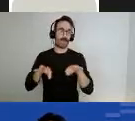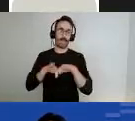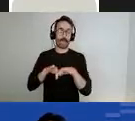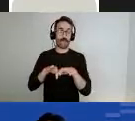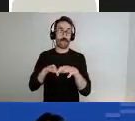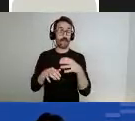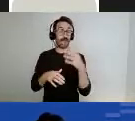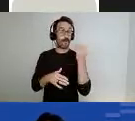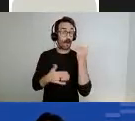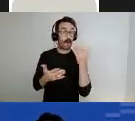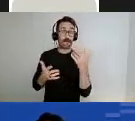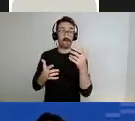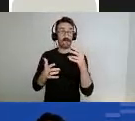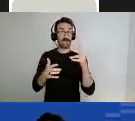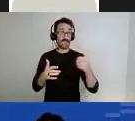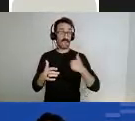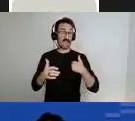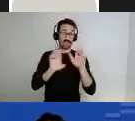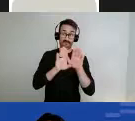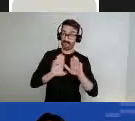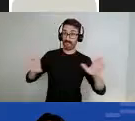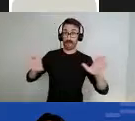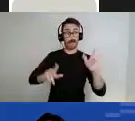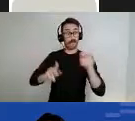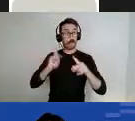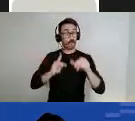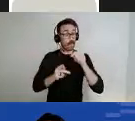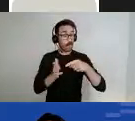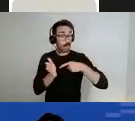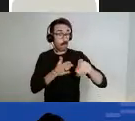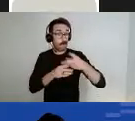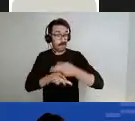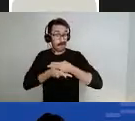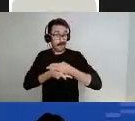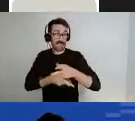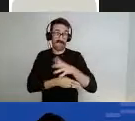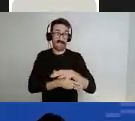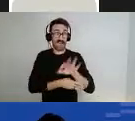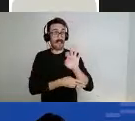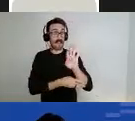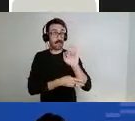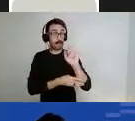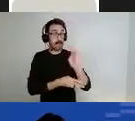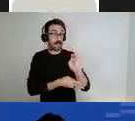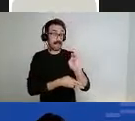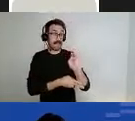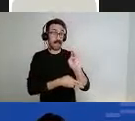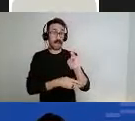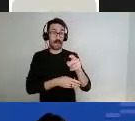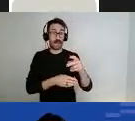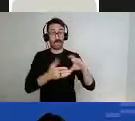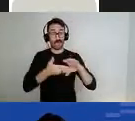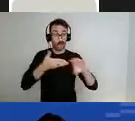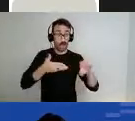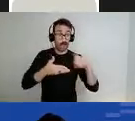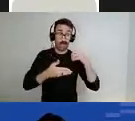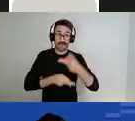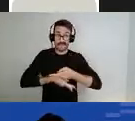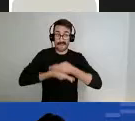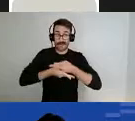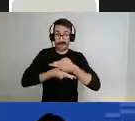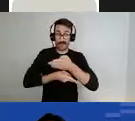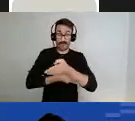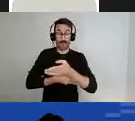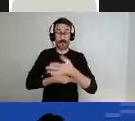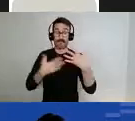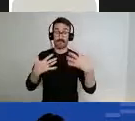that nationally, unpaid carers provide approximately $9 billion worth of care. And that was in 2019, and the